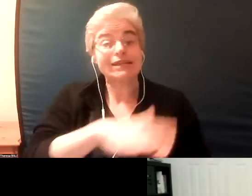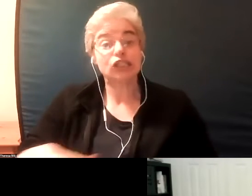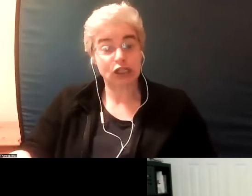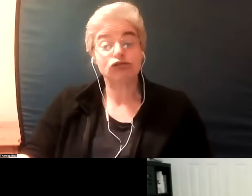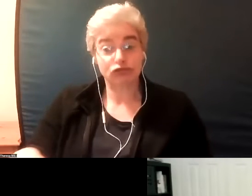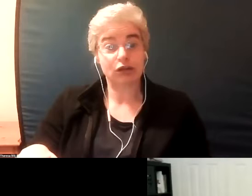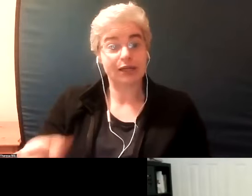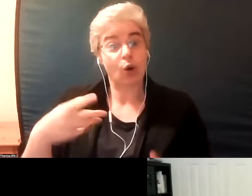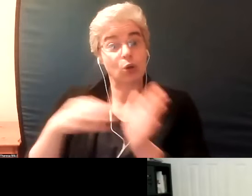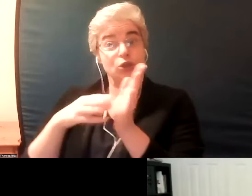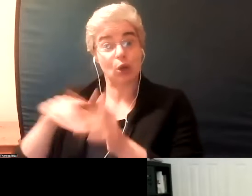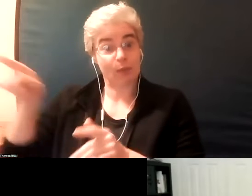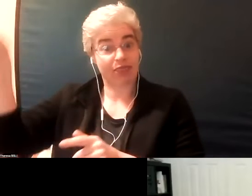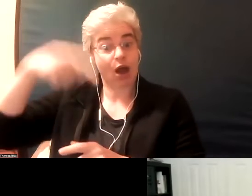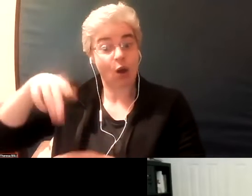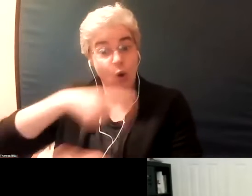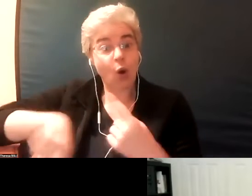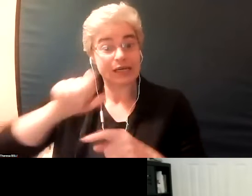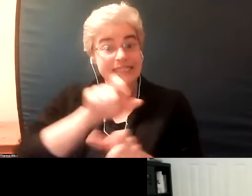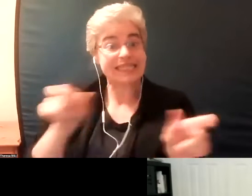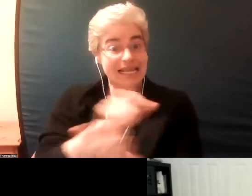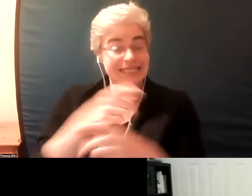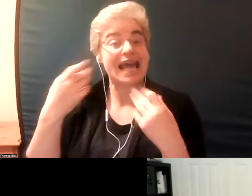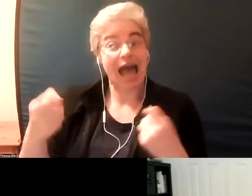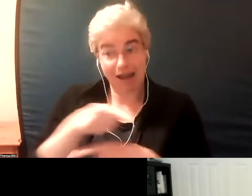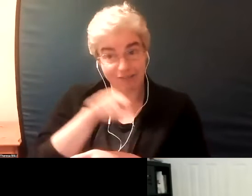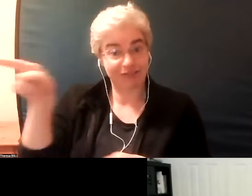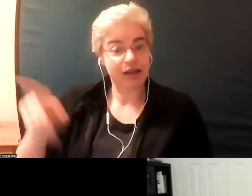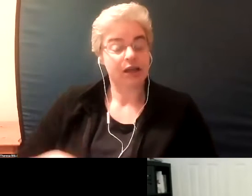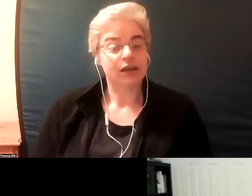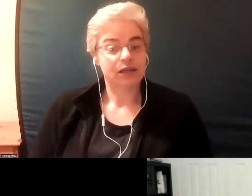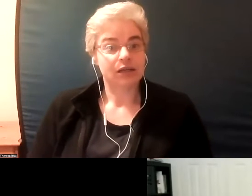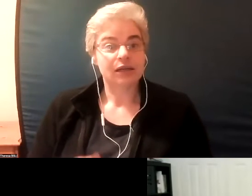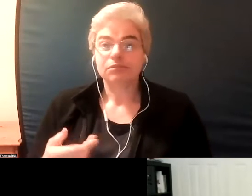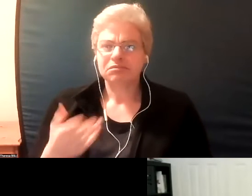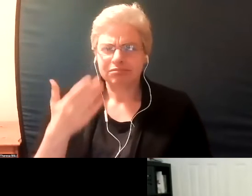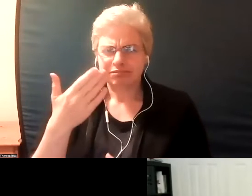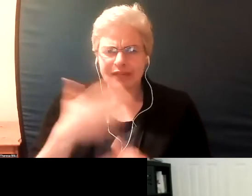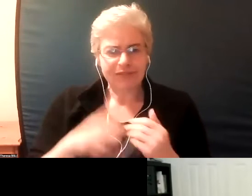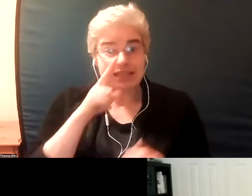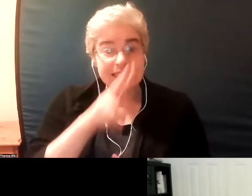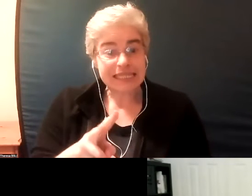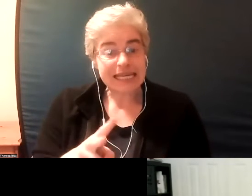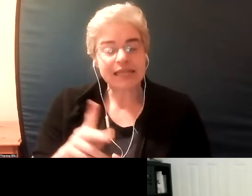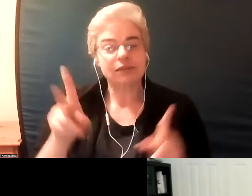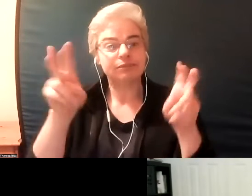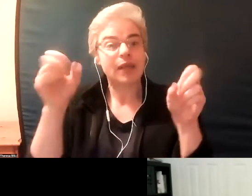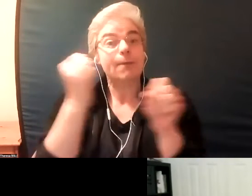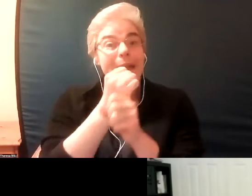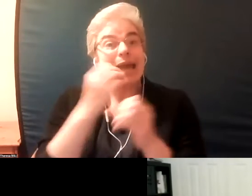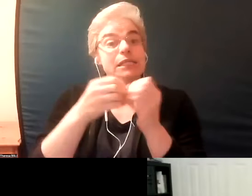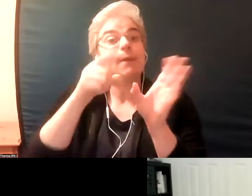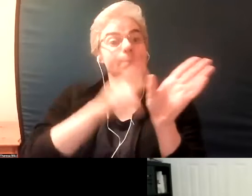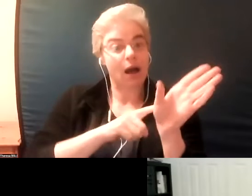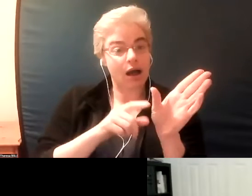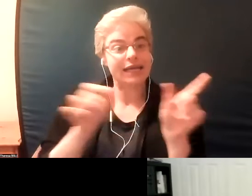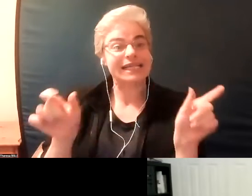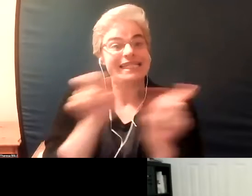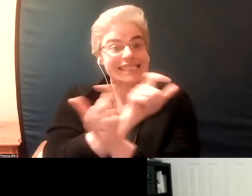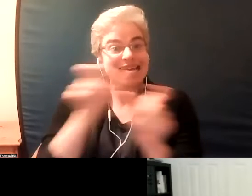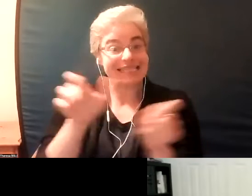my mother is as well. If you have never seen the Made by Dyslexia